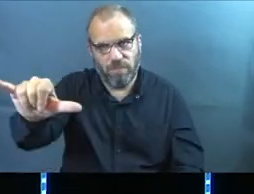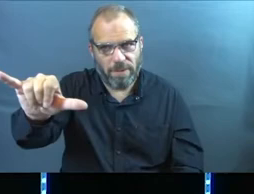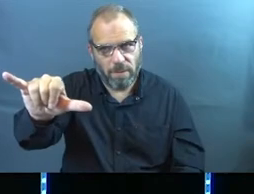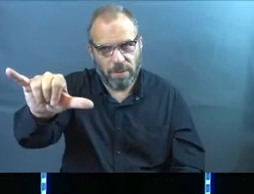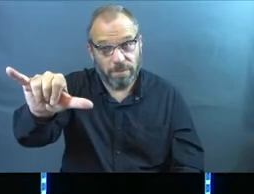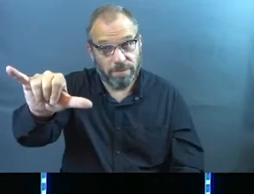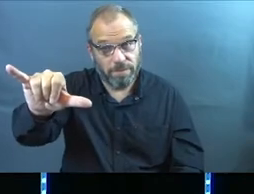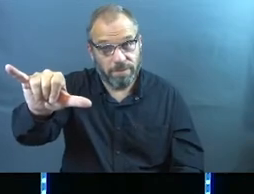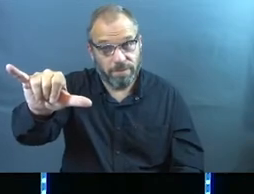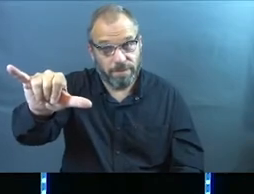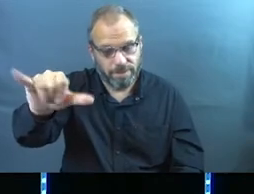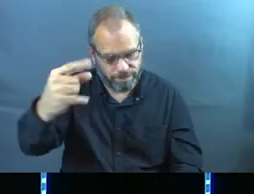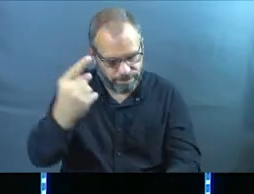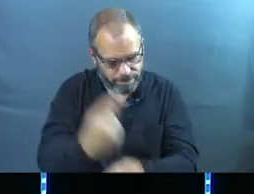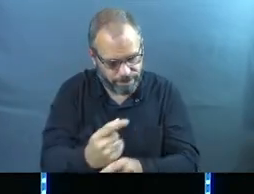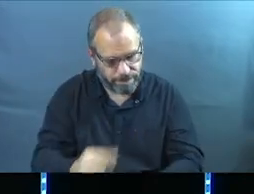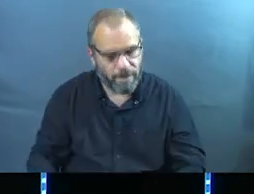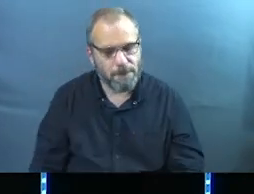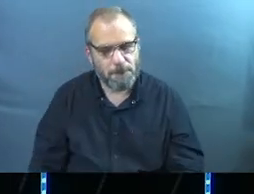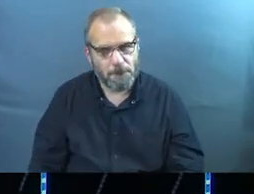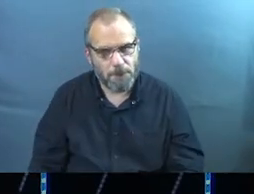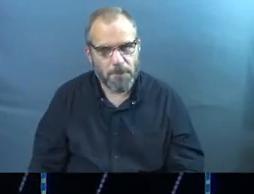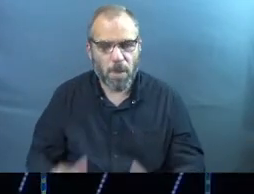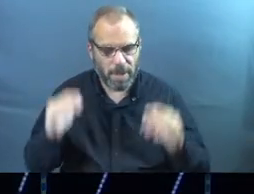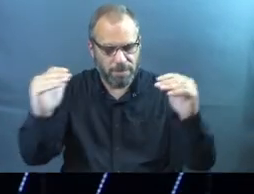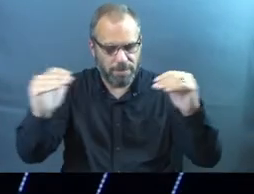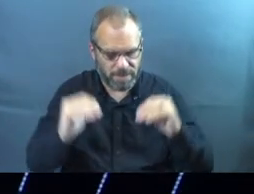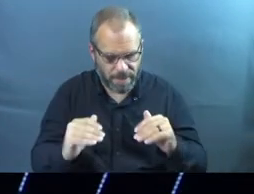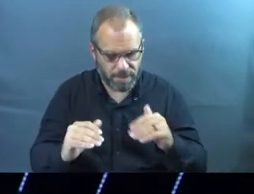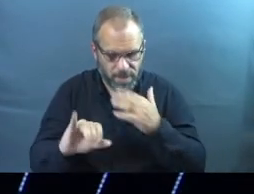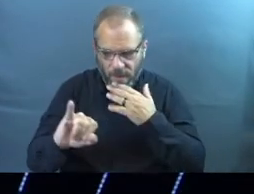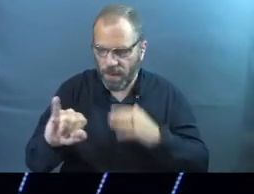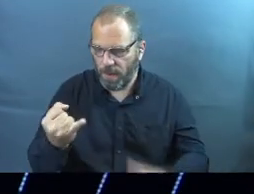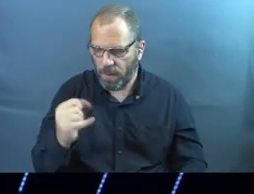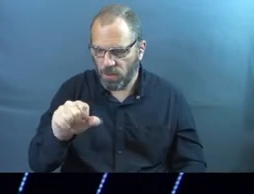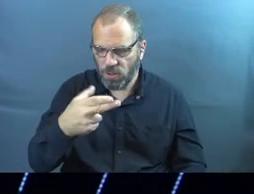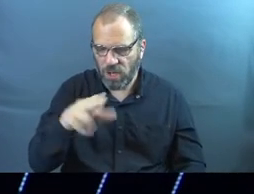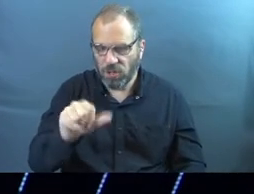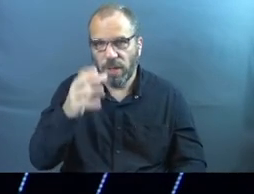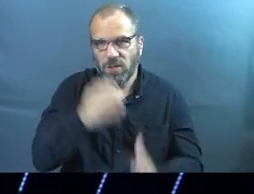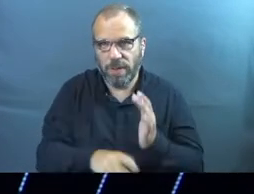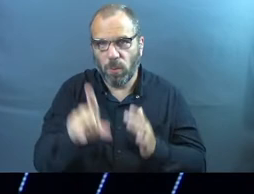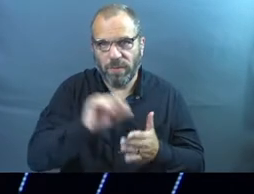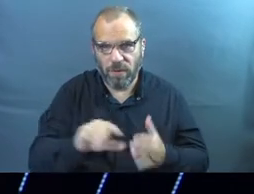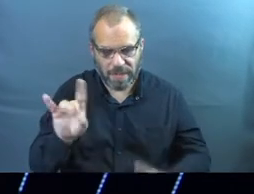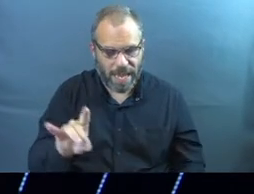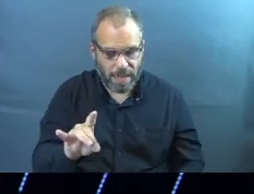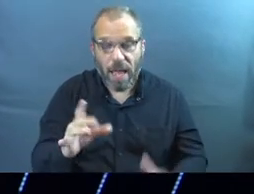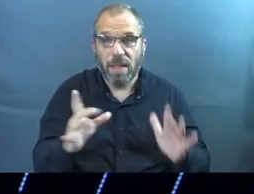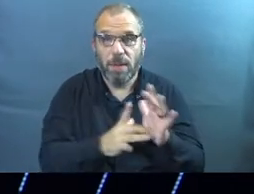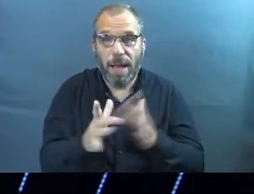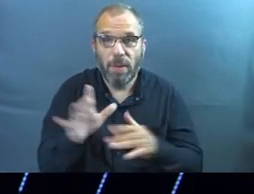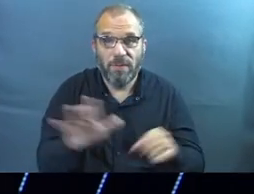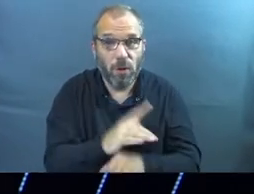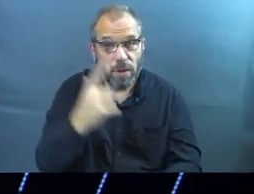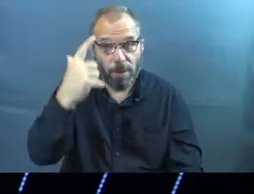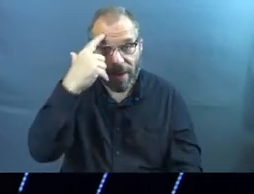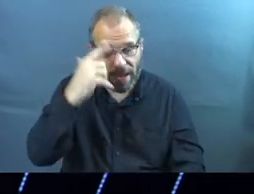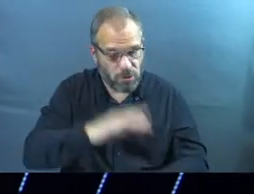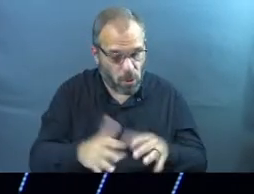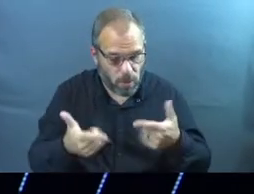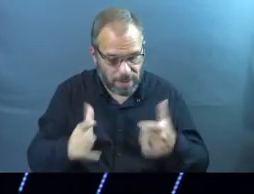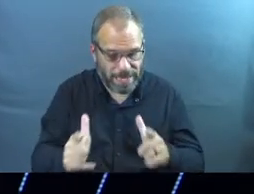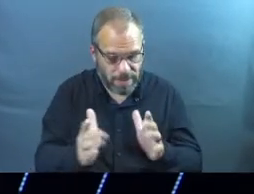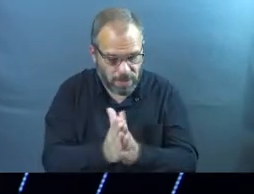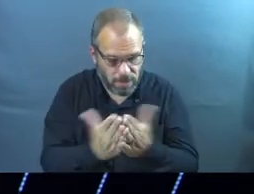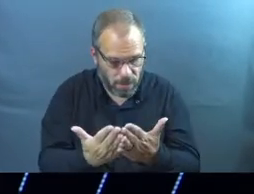remains forever. Yes. Next, Joshua 1:8. The Bible should fill your minds every day. Do not let this book of